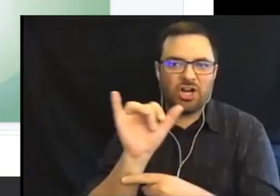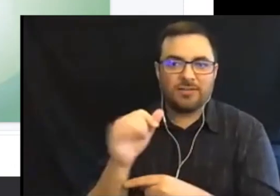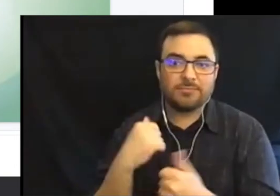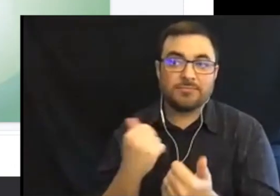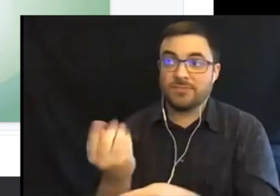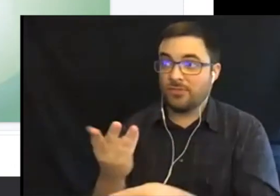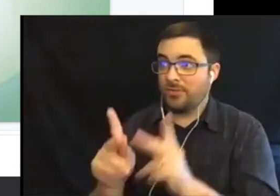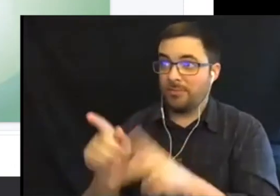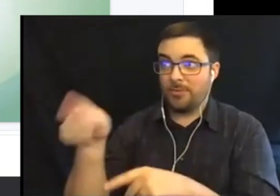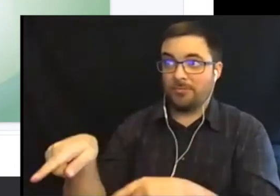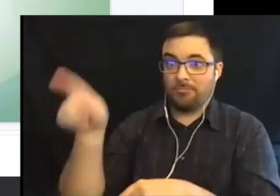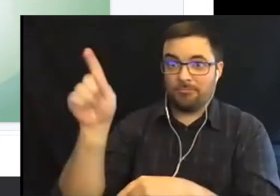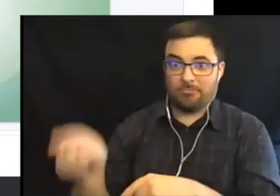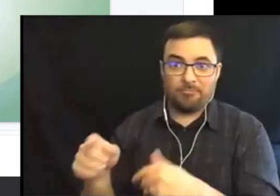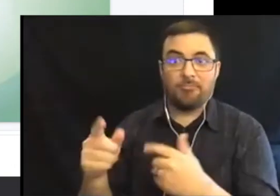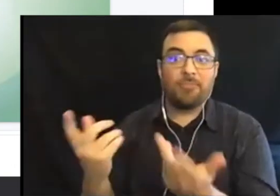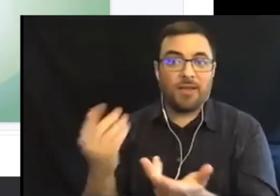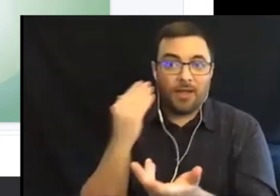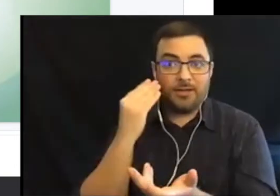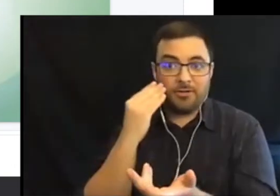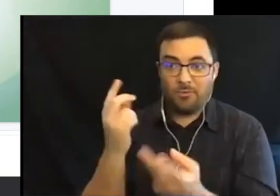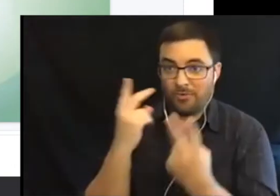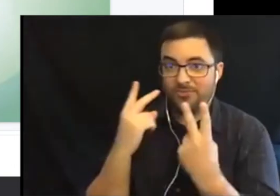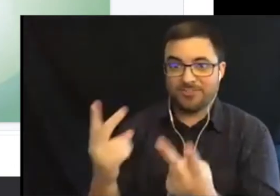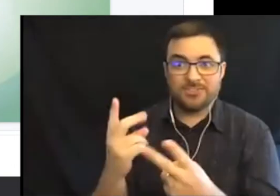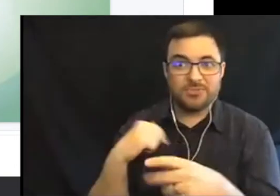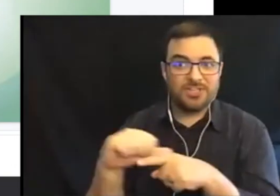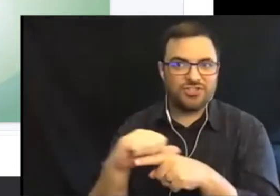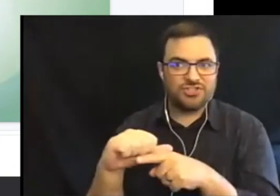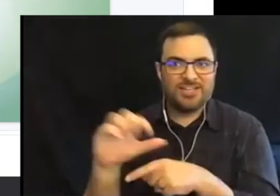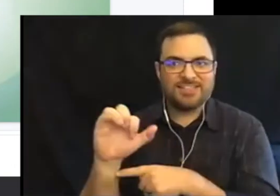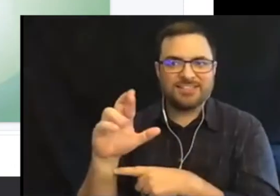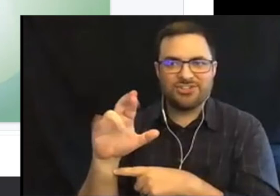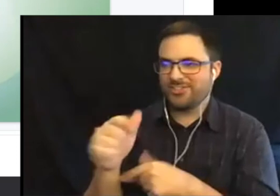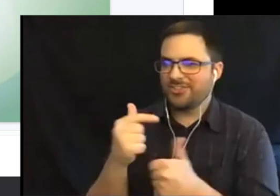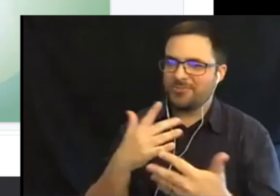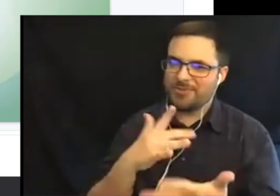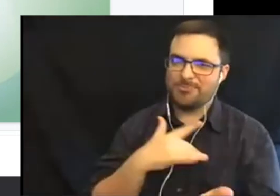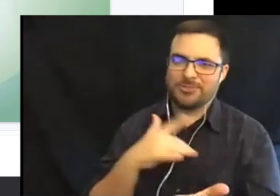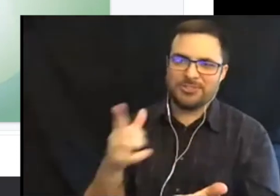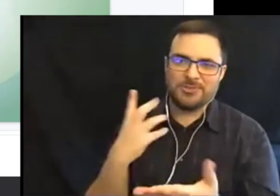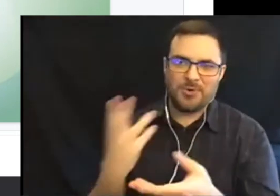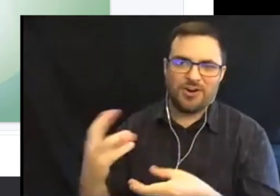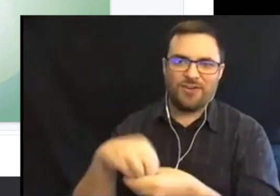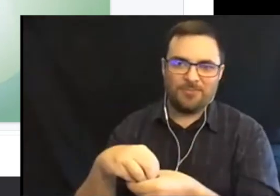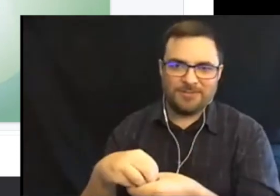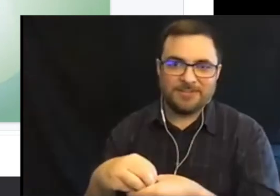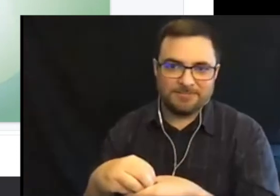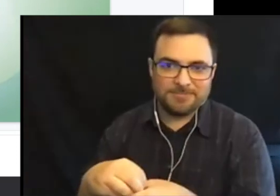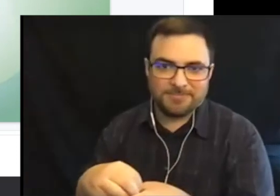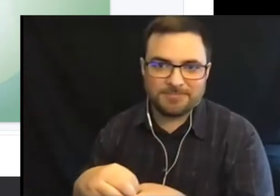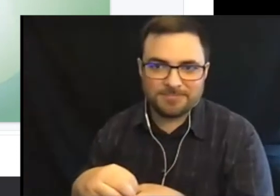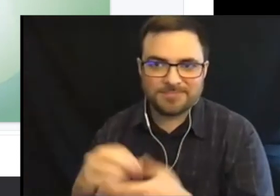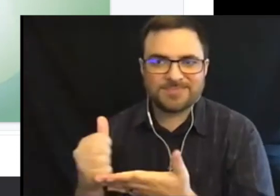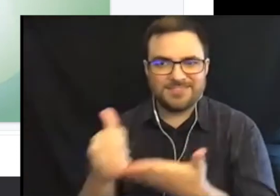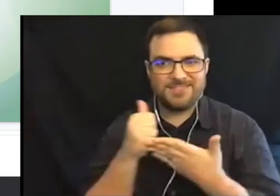people that are on here, I know that we've seen you in the training series, and we appreciate you for being there and helping us